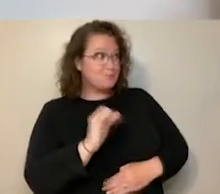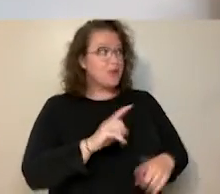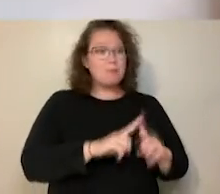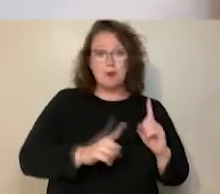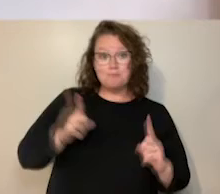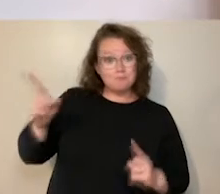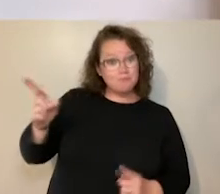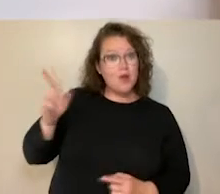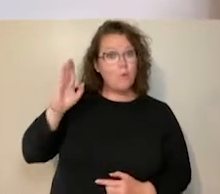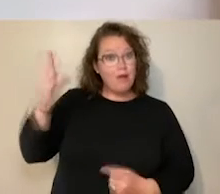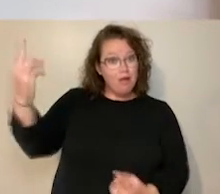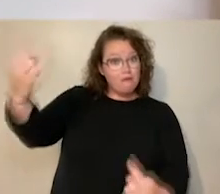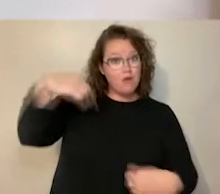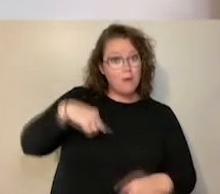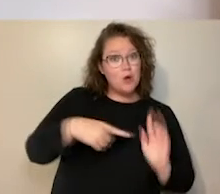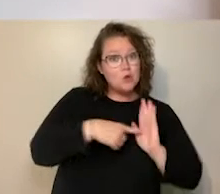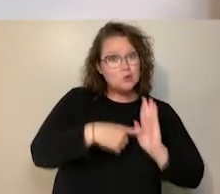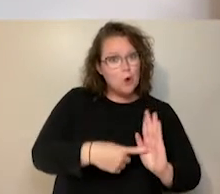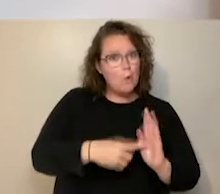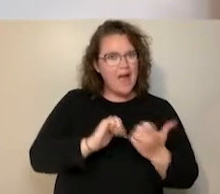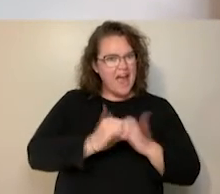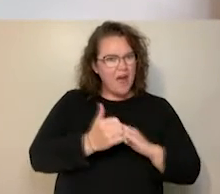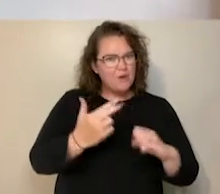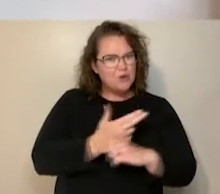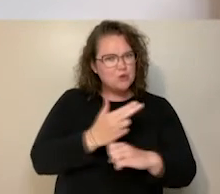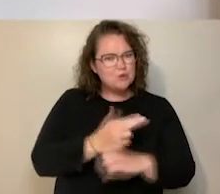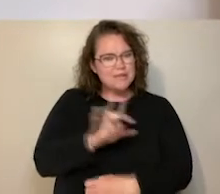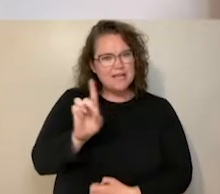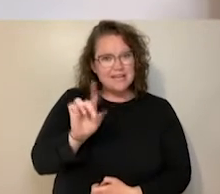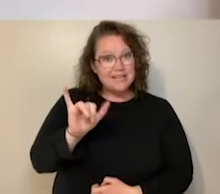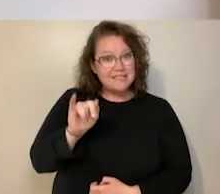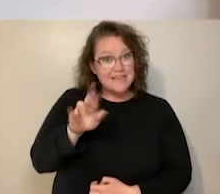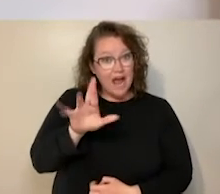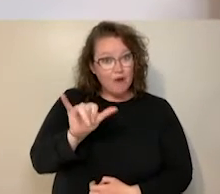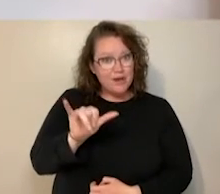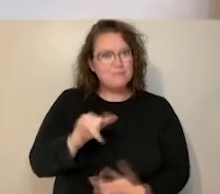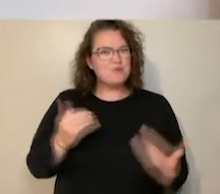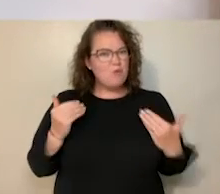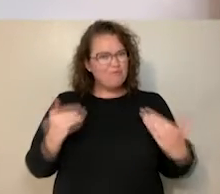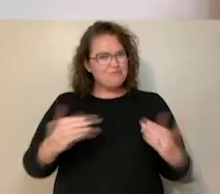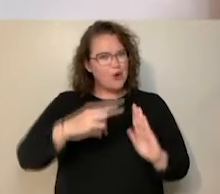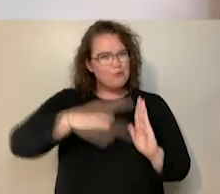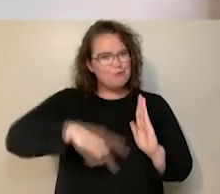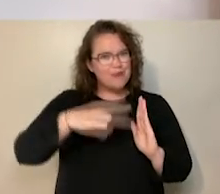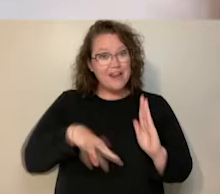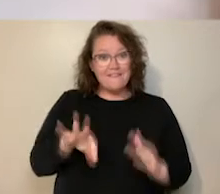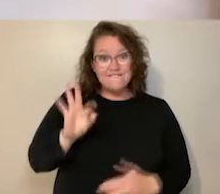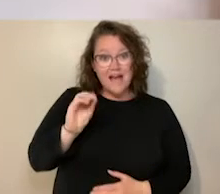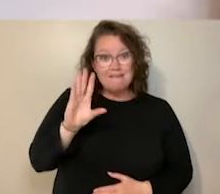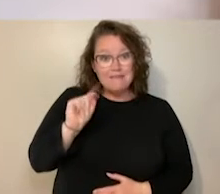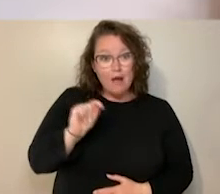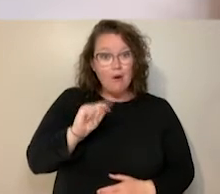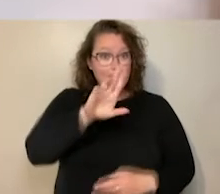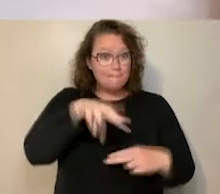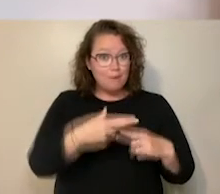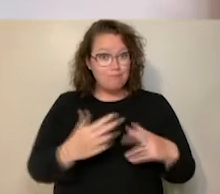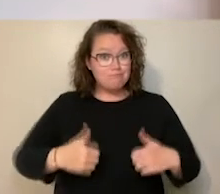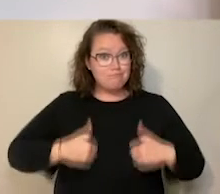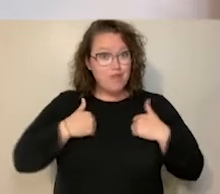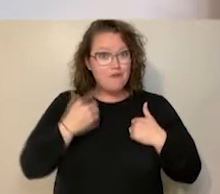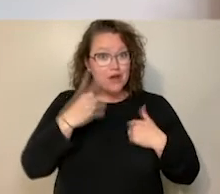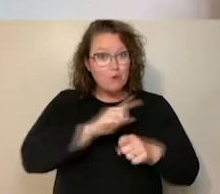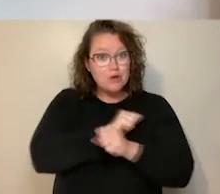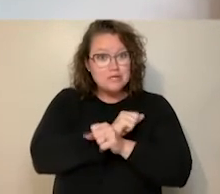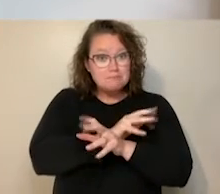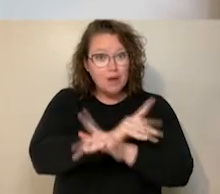and show us a little bit about how to use a diary. So let's read to find out what life is like as a spider. And Ms. Morse is going to show us how